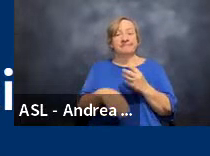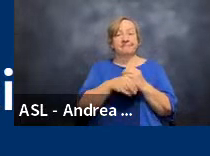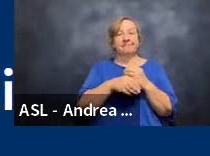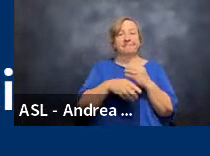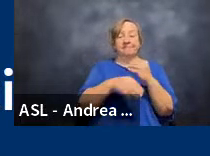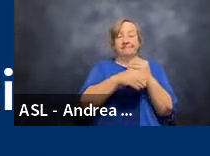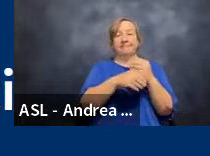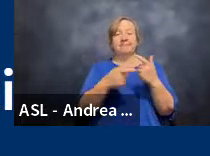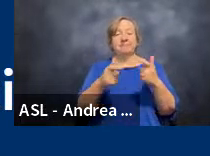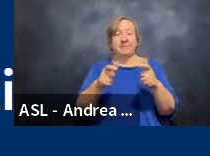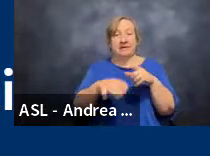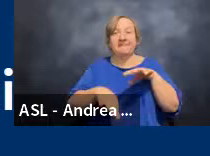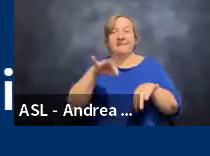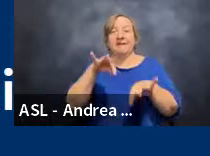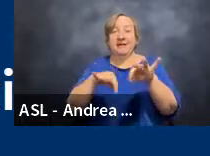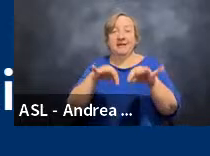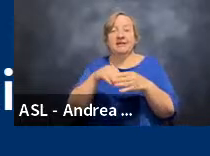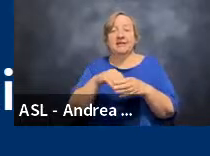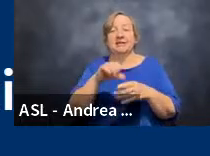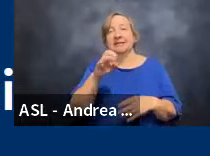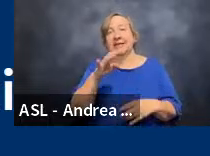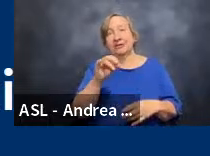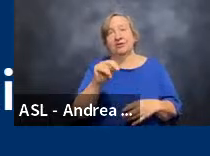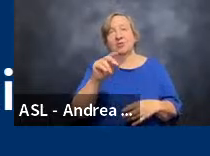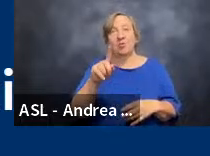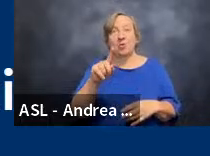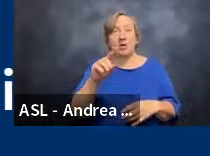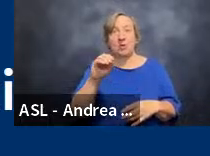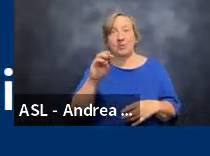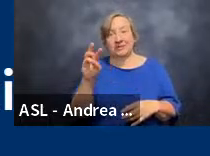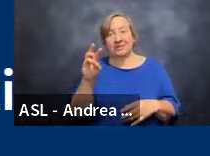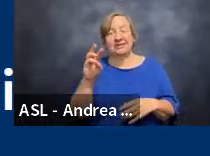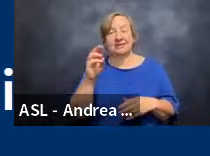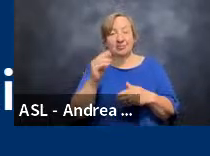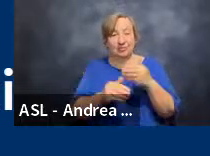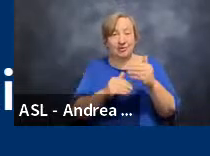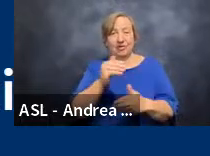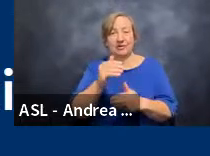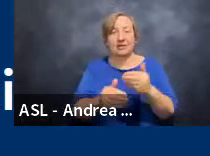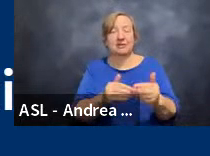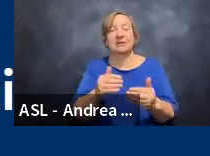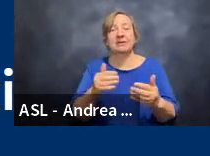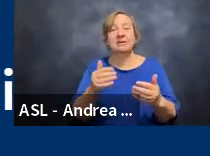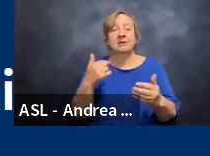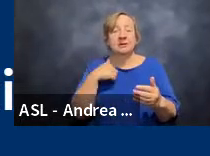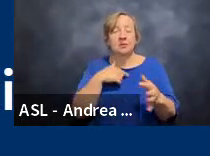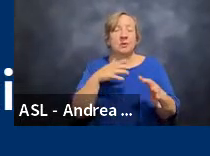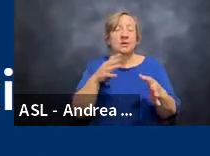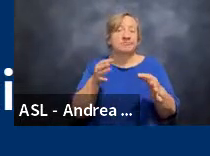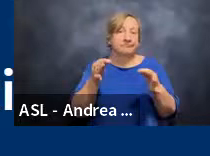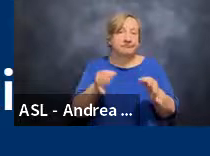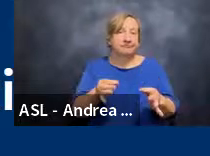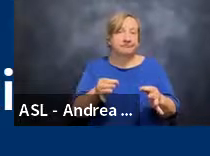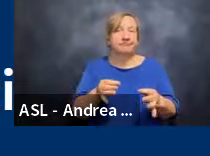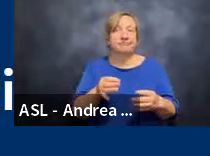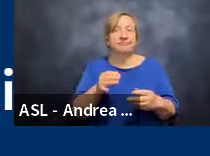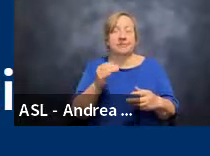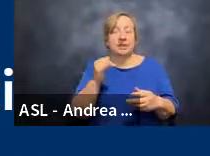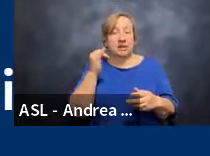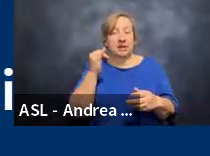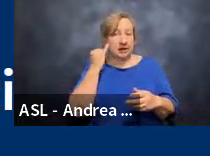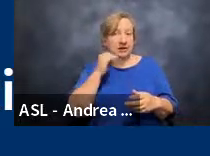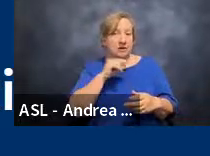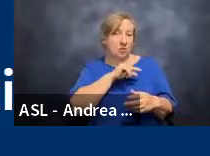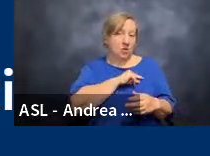major milestones in that Section 106 process, and that has culminated in determinations of eligibility, so